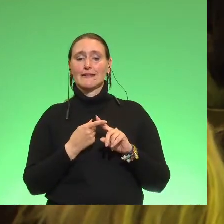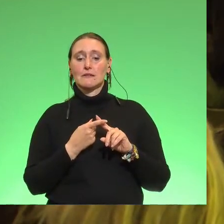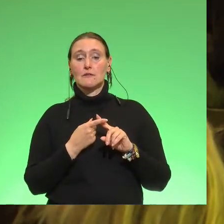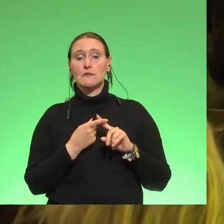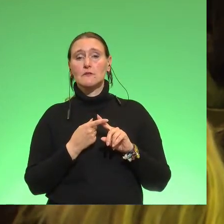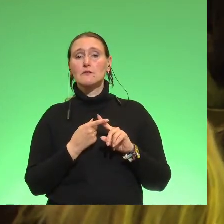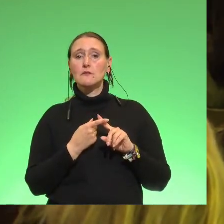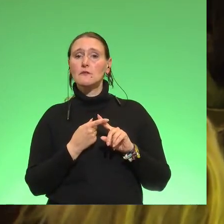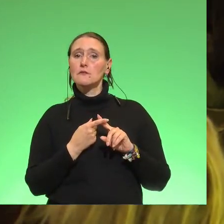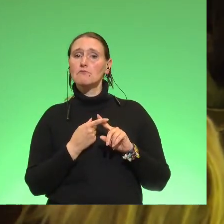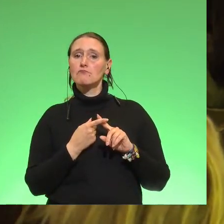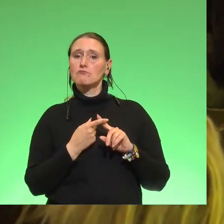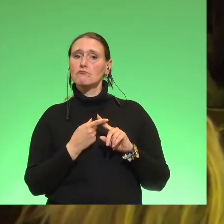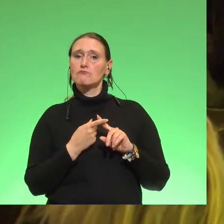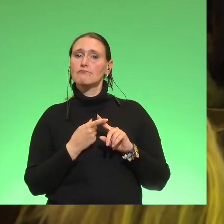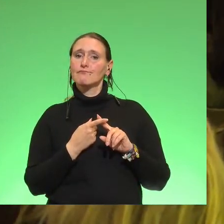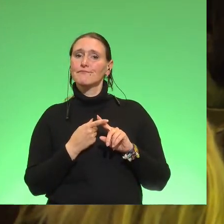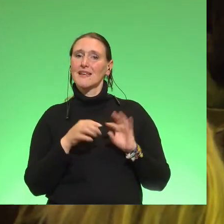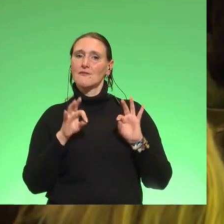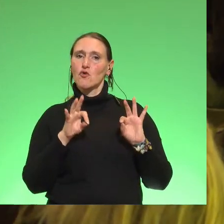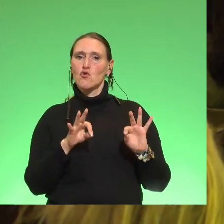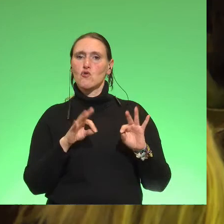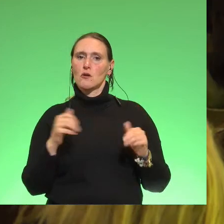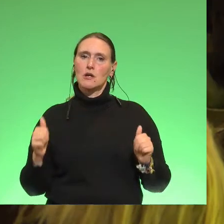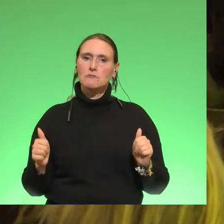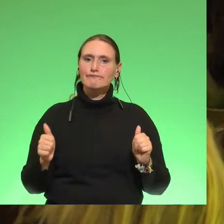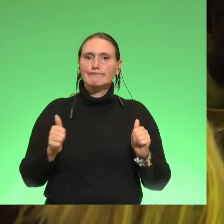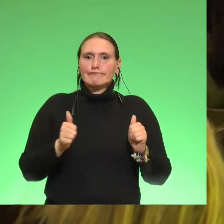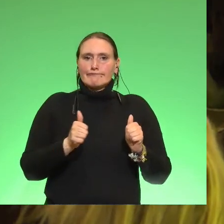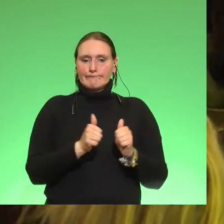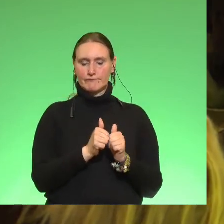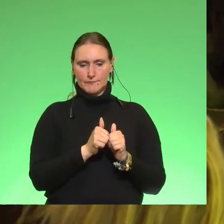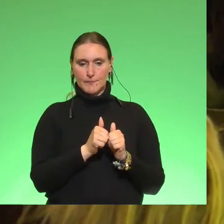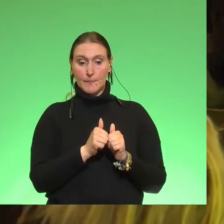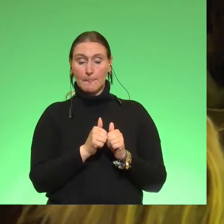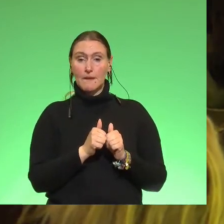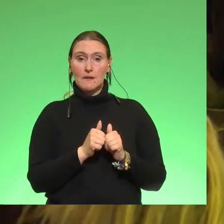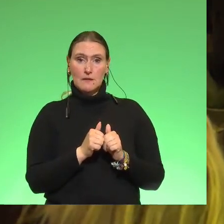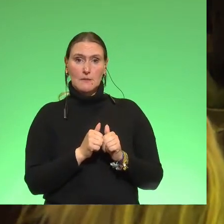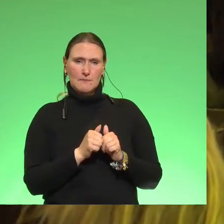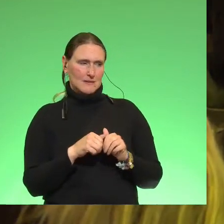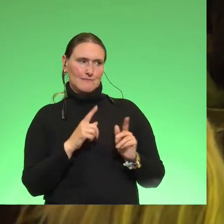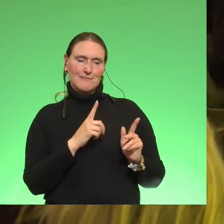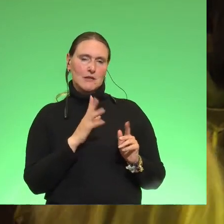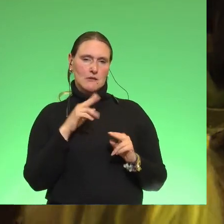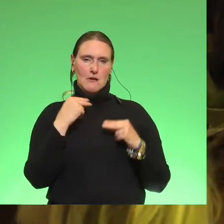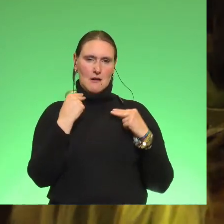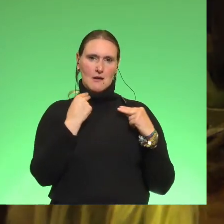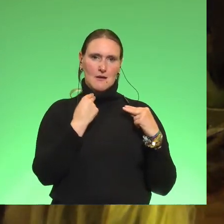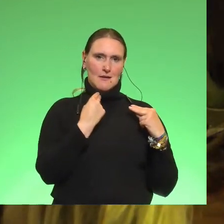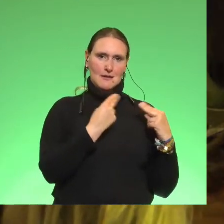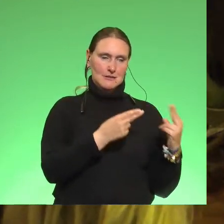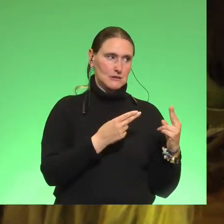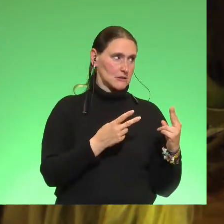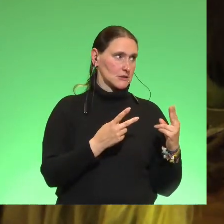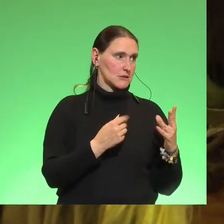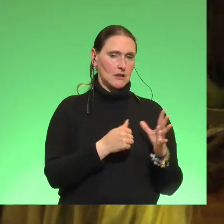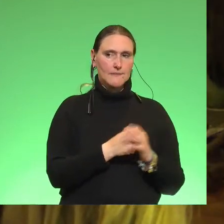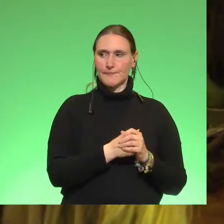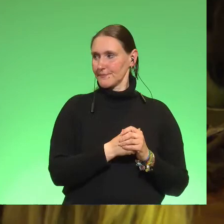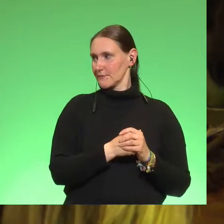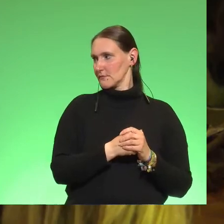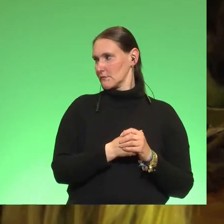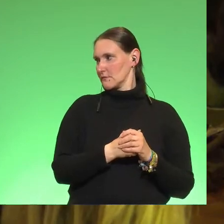and I think that's a huge difference. But that's not necessarily an answer to your question. So maybe the other. No, but maybe Can just I ask a question too?